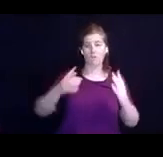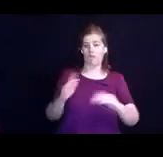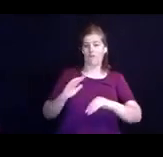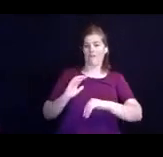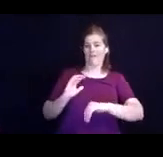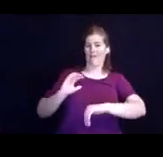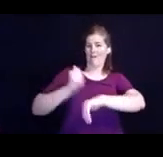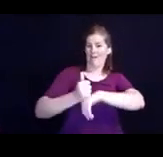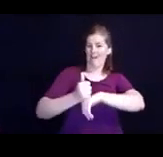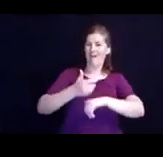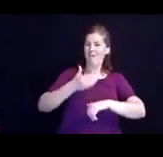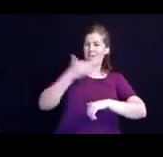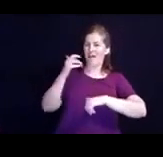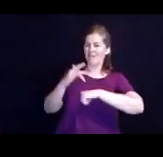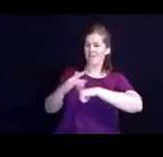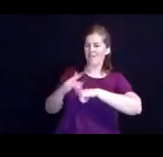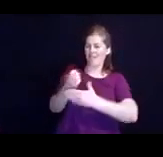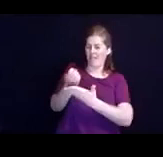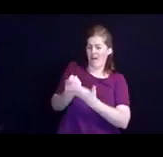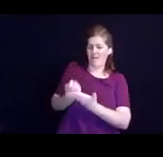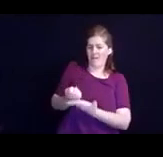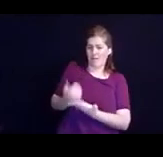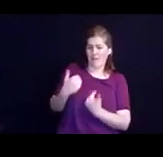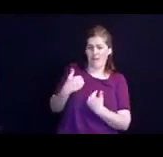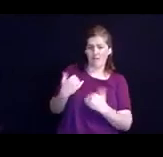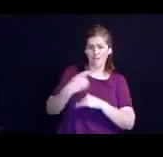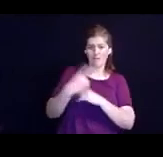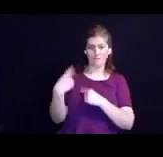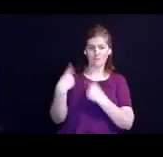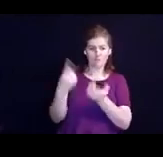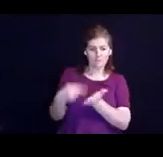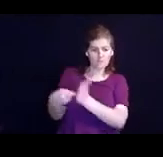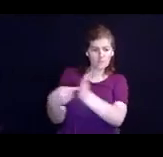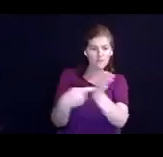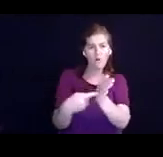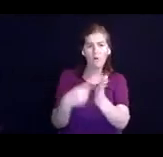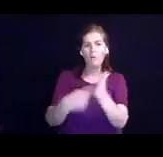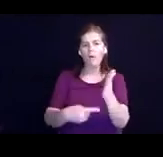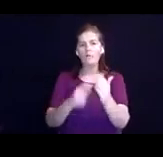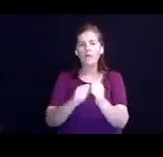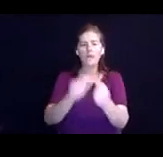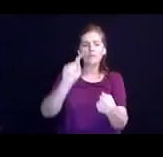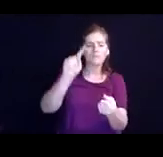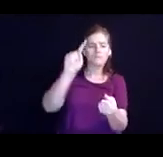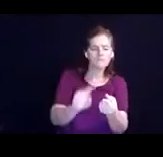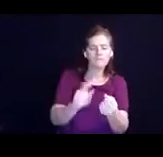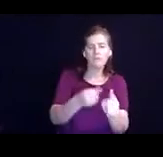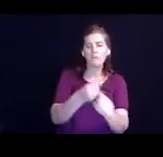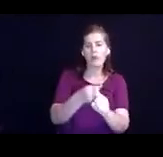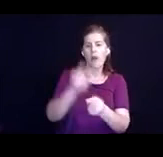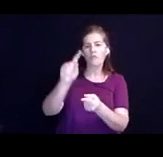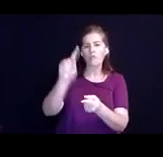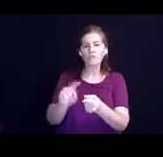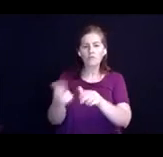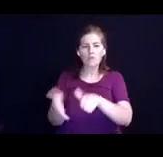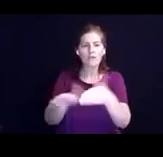best available evidence that we have today about what it takes to mitigate the impact and reduce mortality from COVID in our nursing